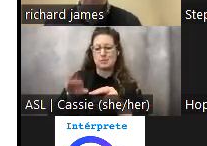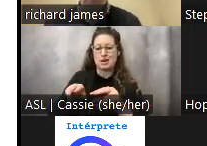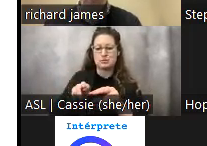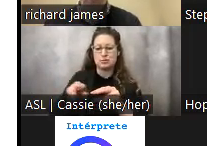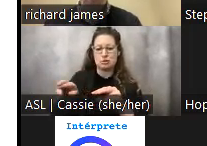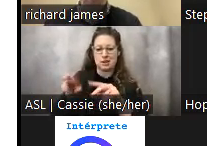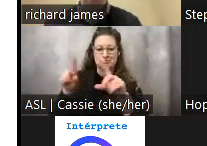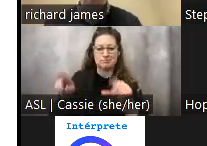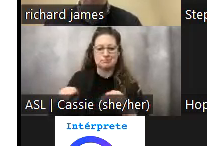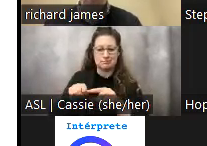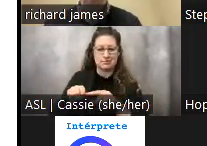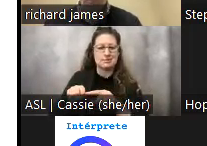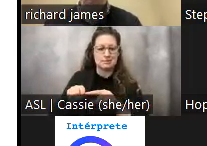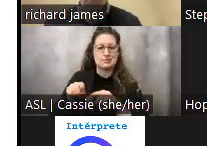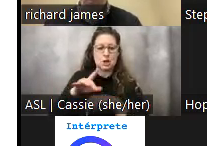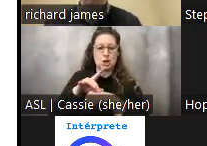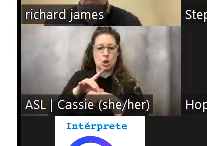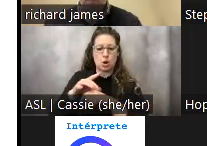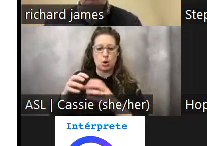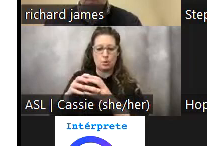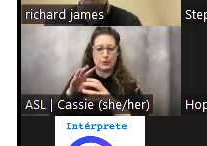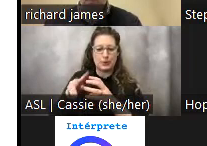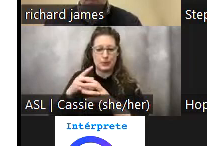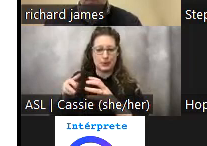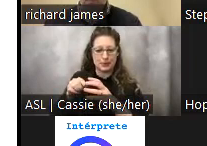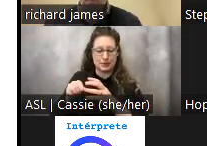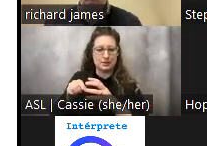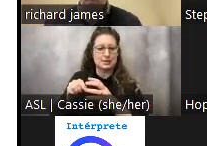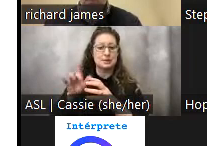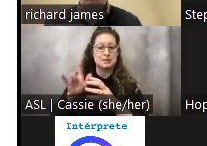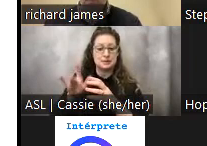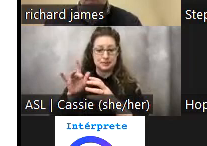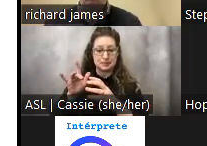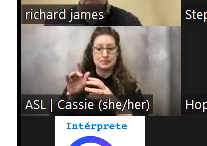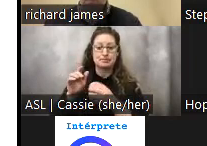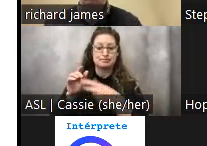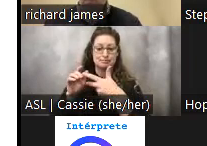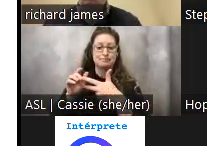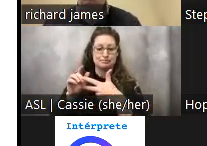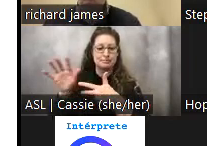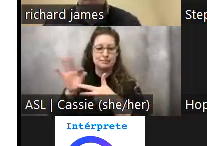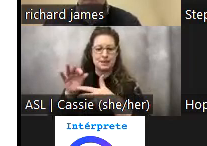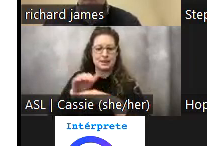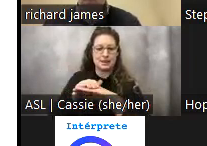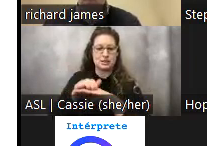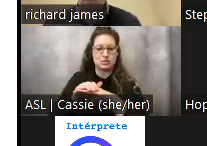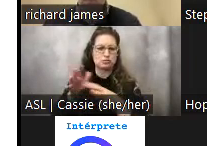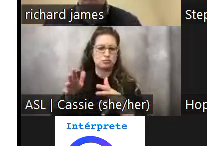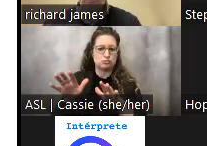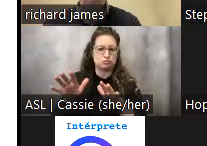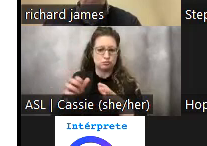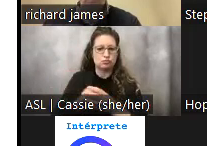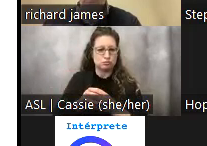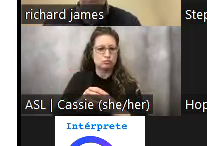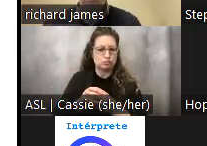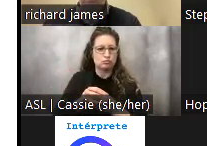screen. Select that globe icon and choose English. And that's all you need to do. You don't need to do